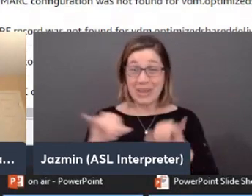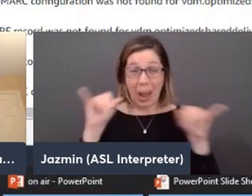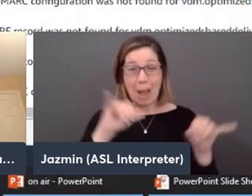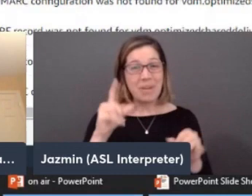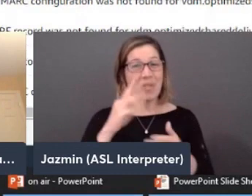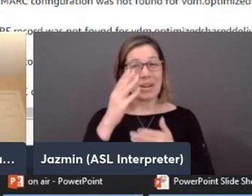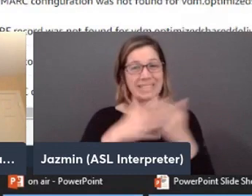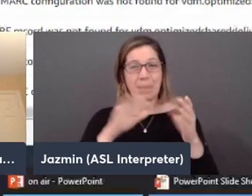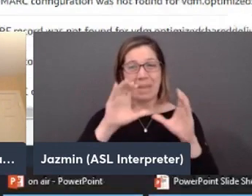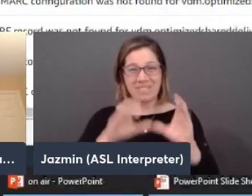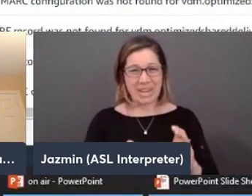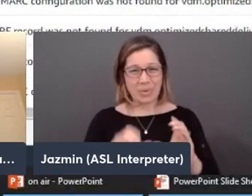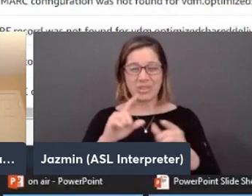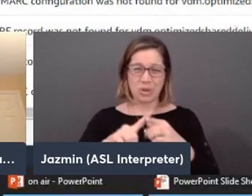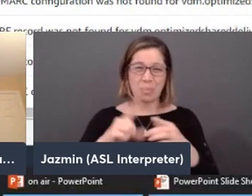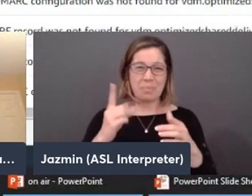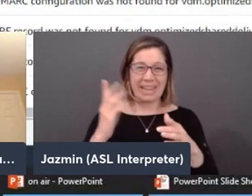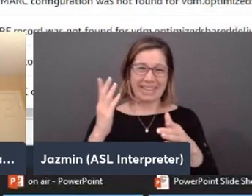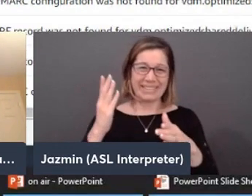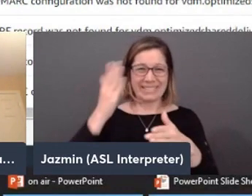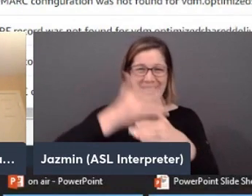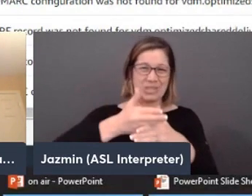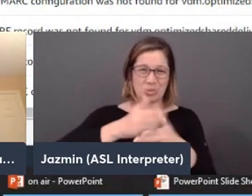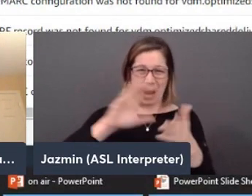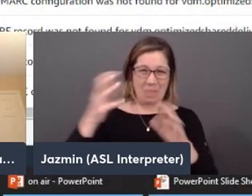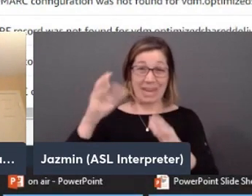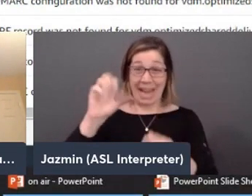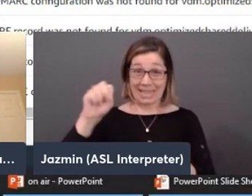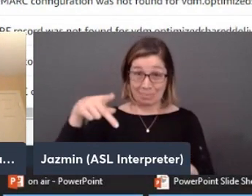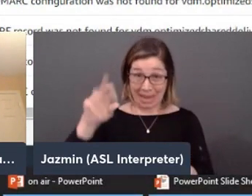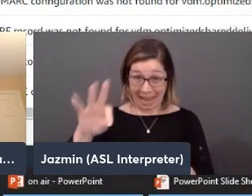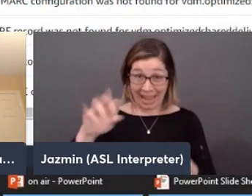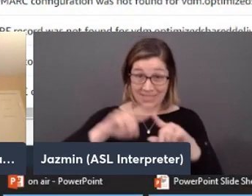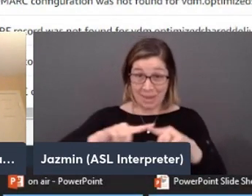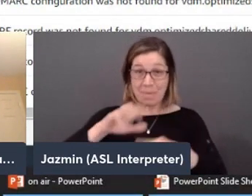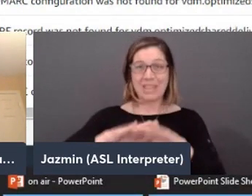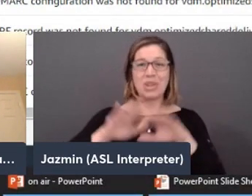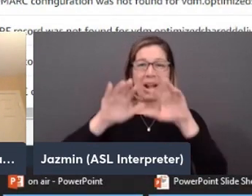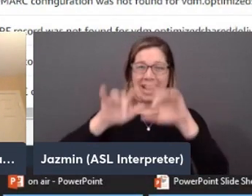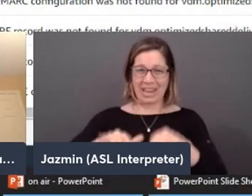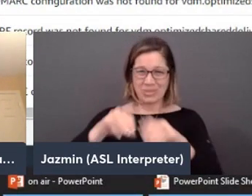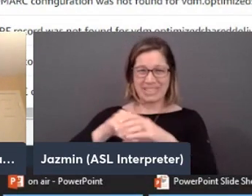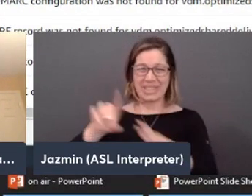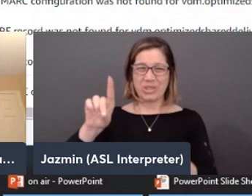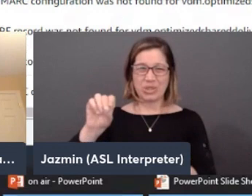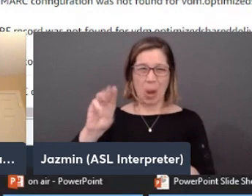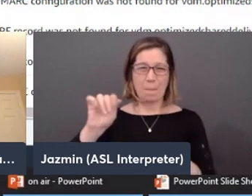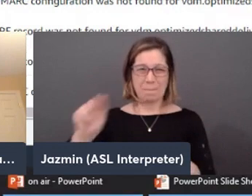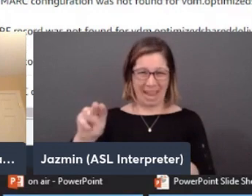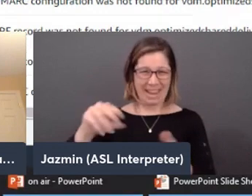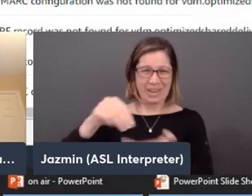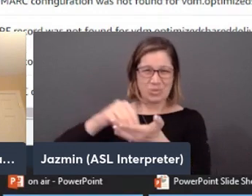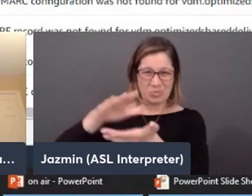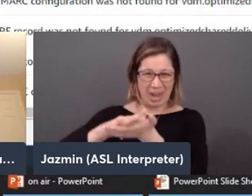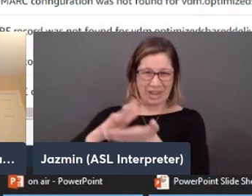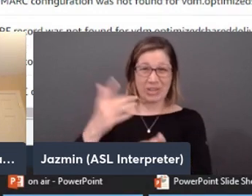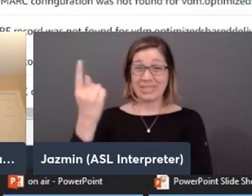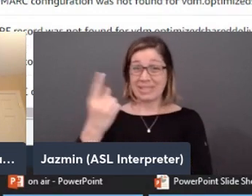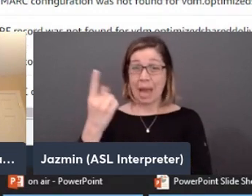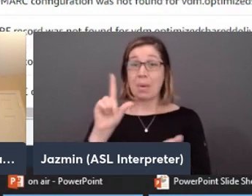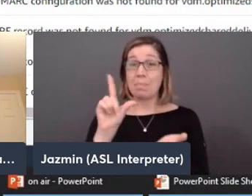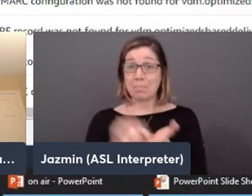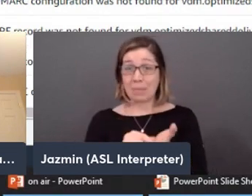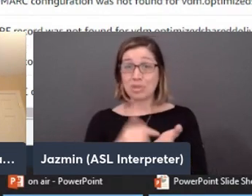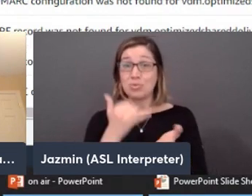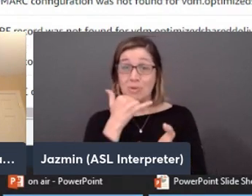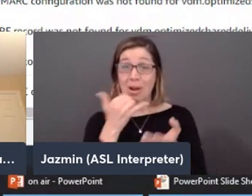disrupted. For example, SPF depends on entries in domain records. Somebody publishes the wrong thing,